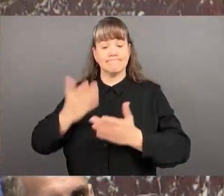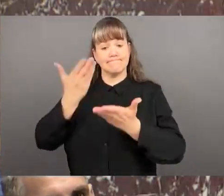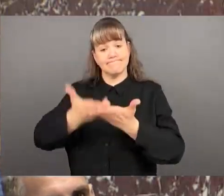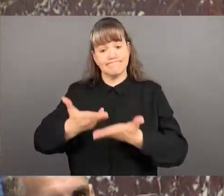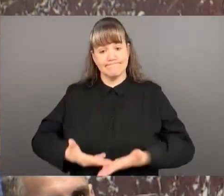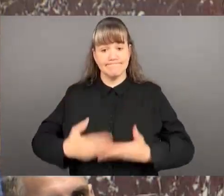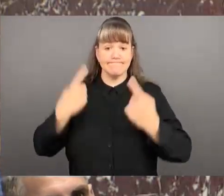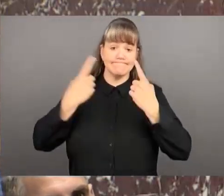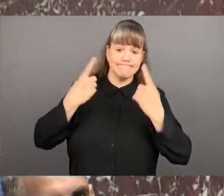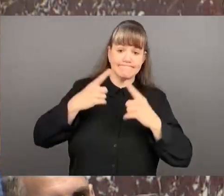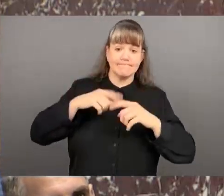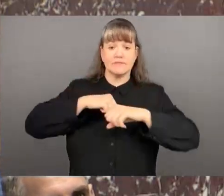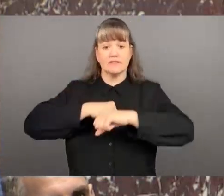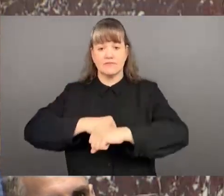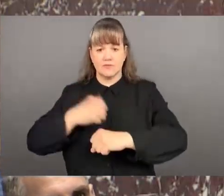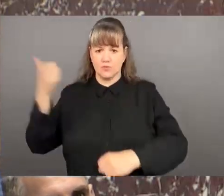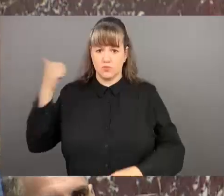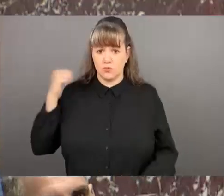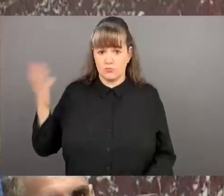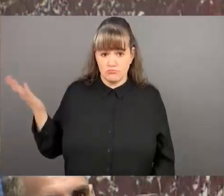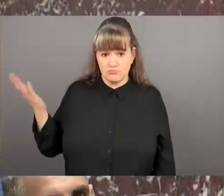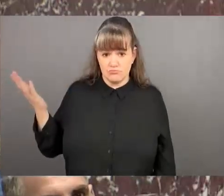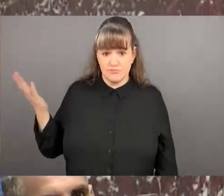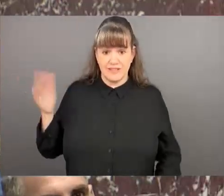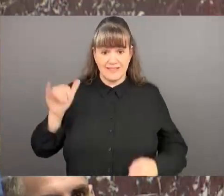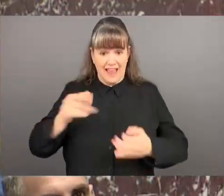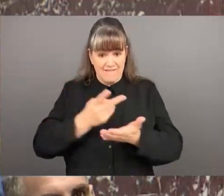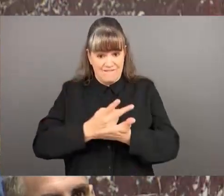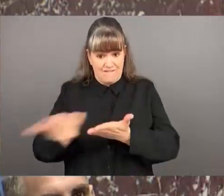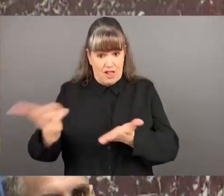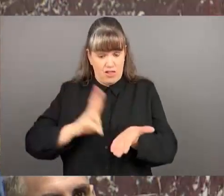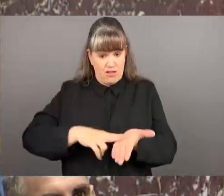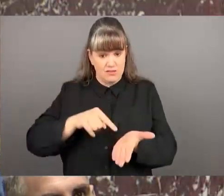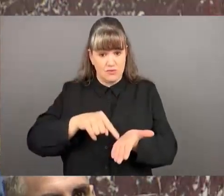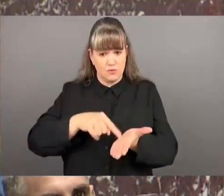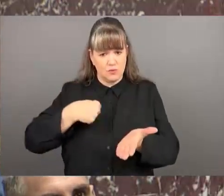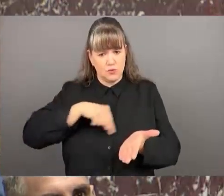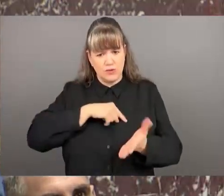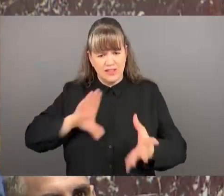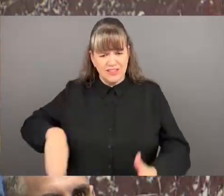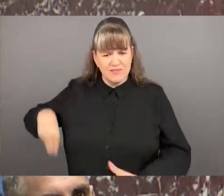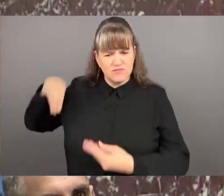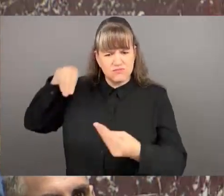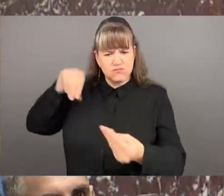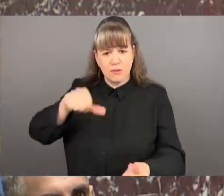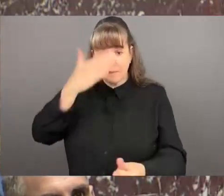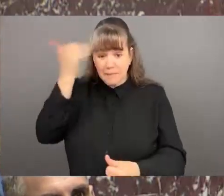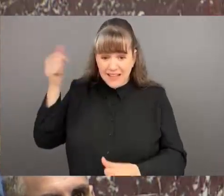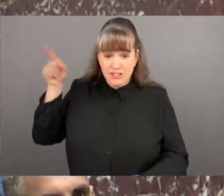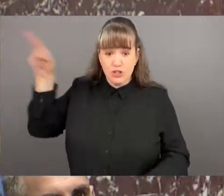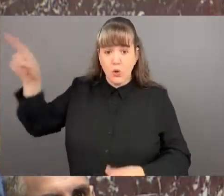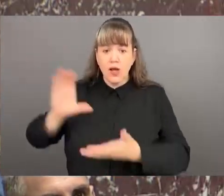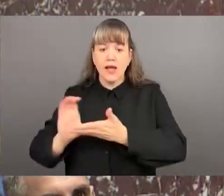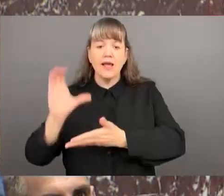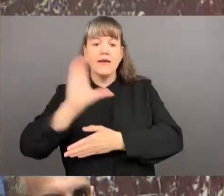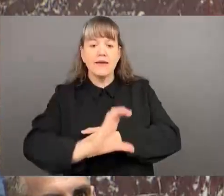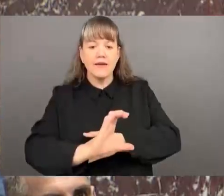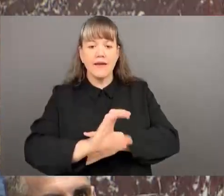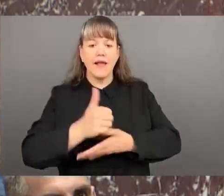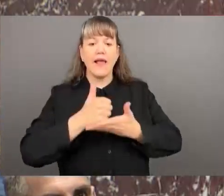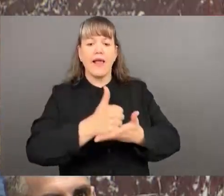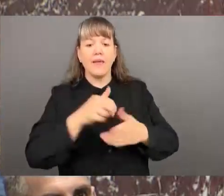province thousands of dollars because the Premier wanted to find his friend a soft landing pad because he couldn't even do the